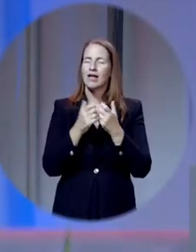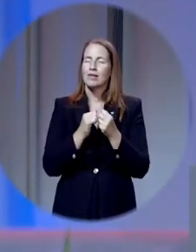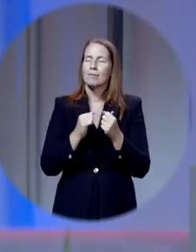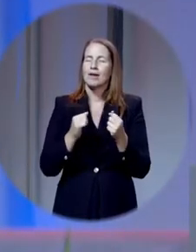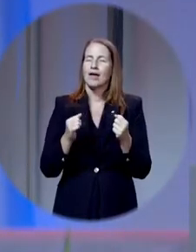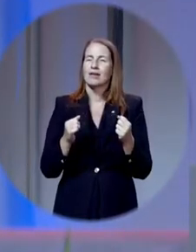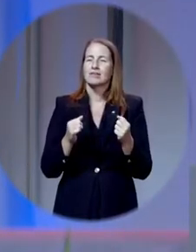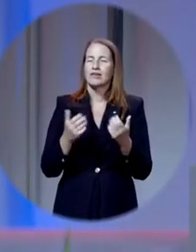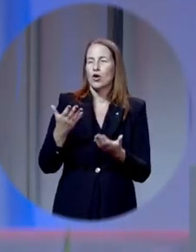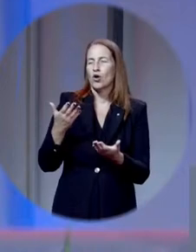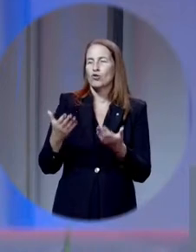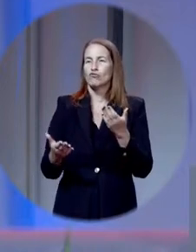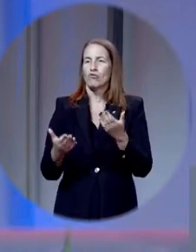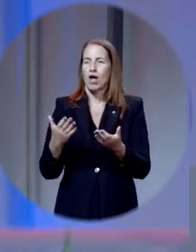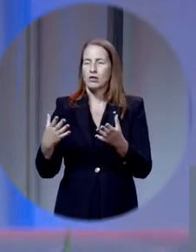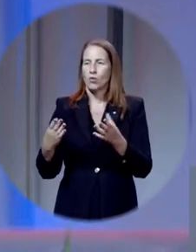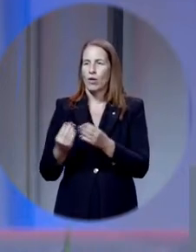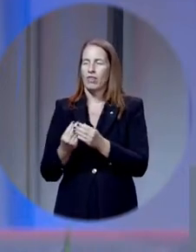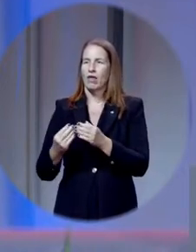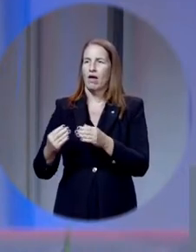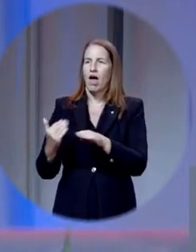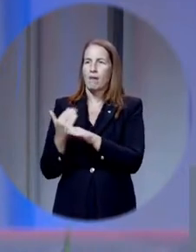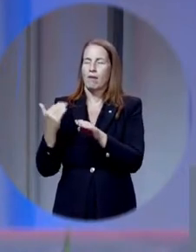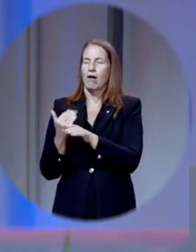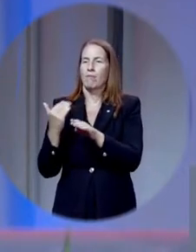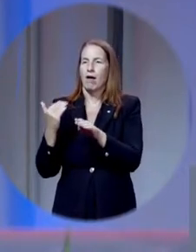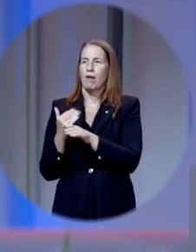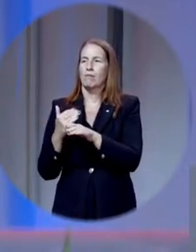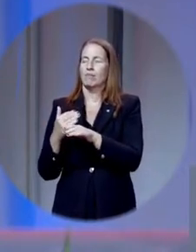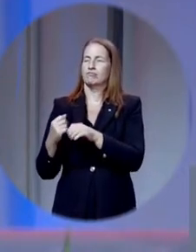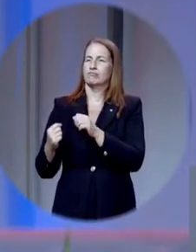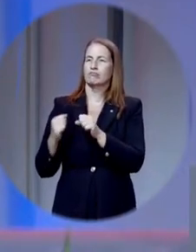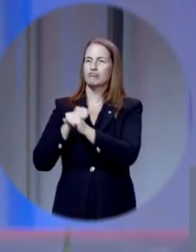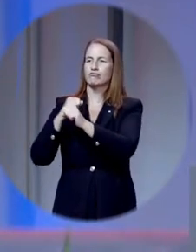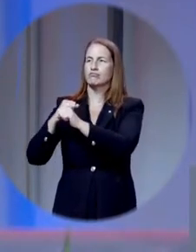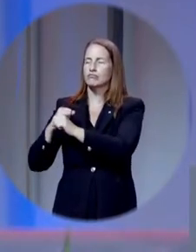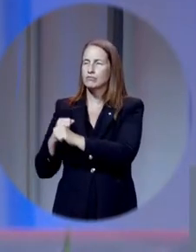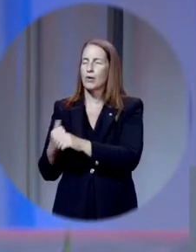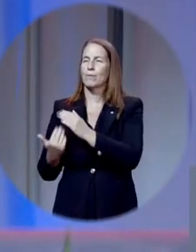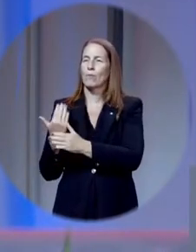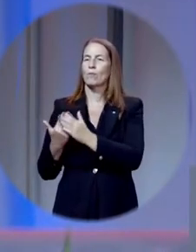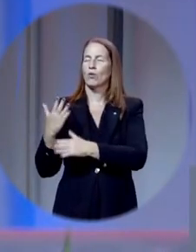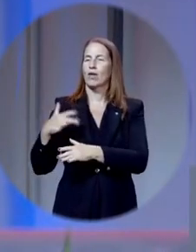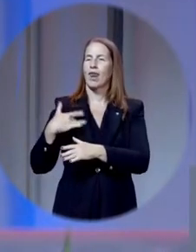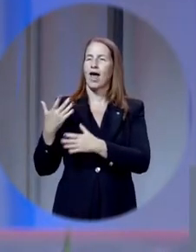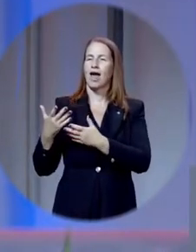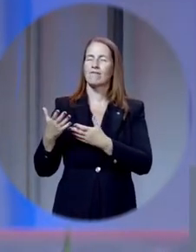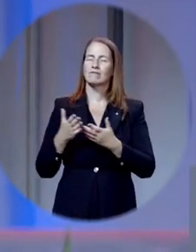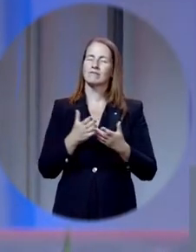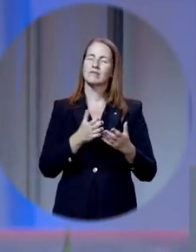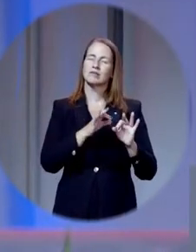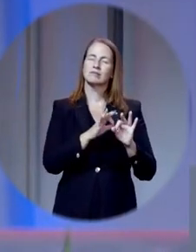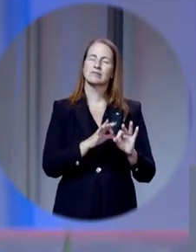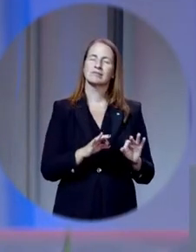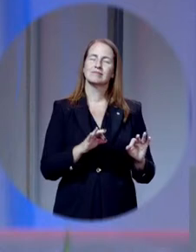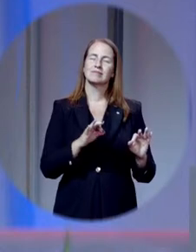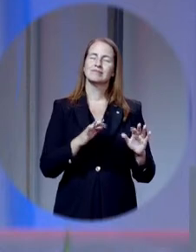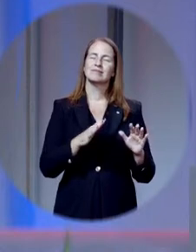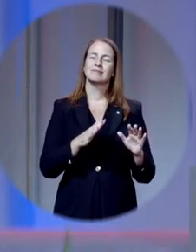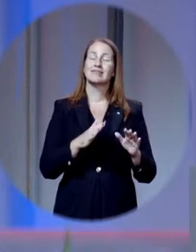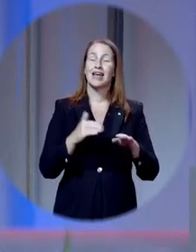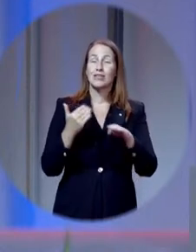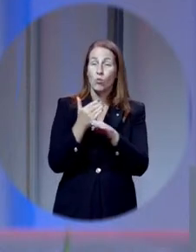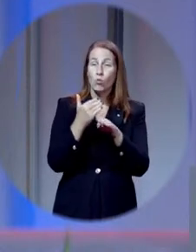emotional cost of hyper-productivity required by modern life. In Billboards Alongside Commuter Routes,